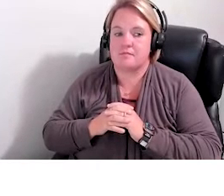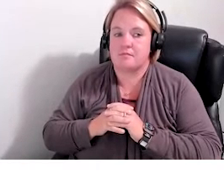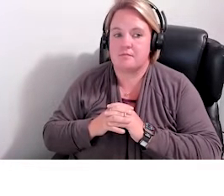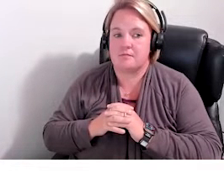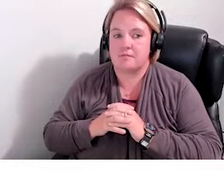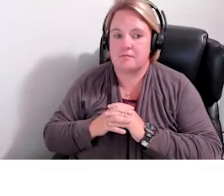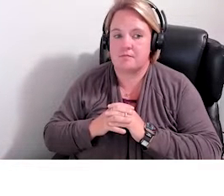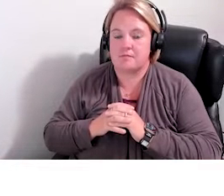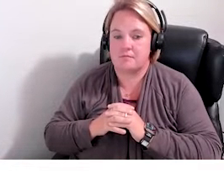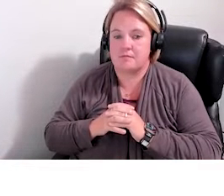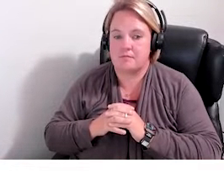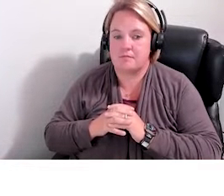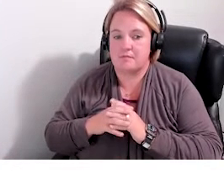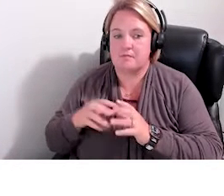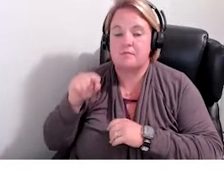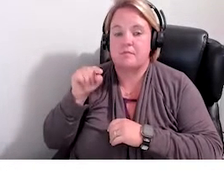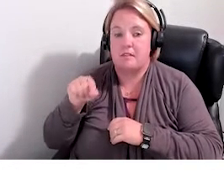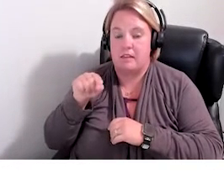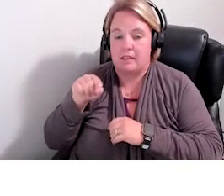This is a